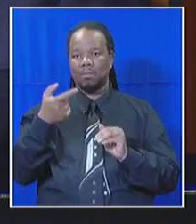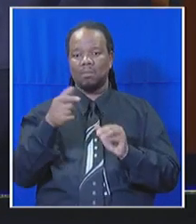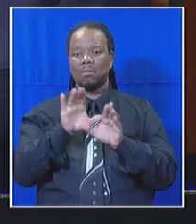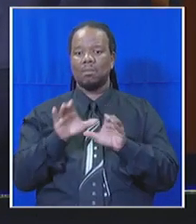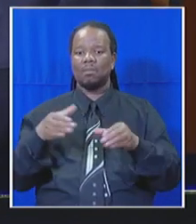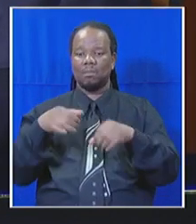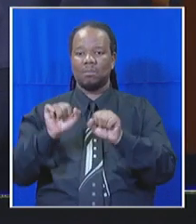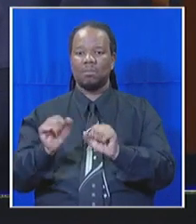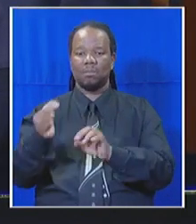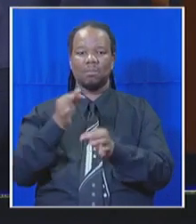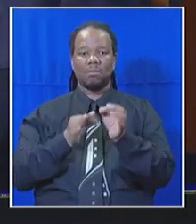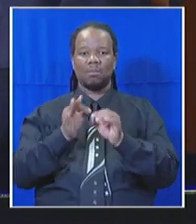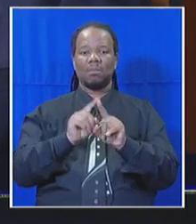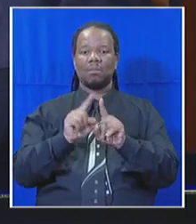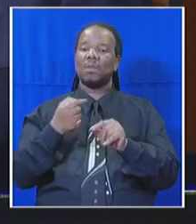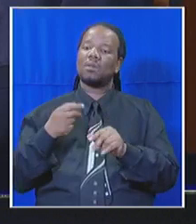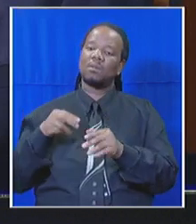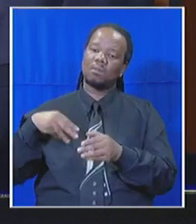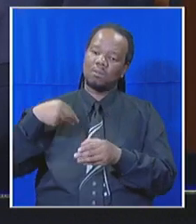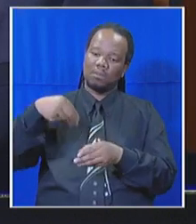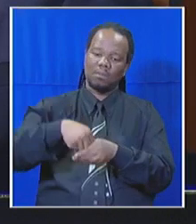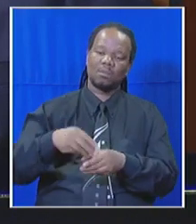they will be notified to the contrary.